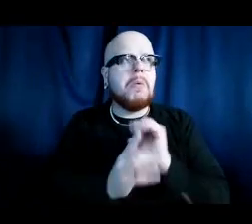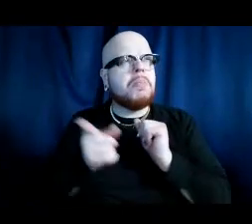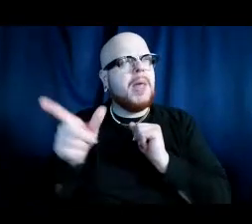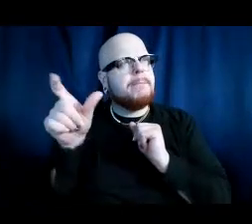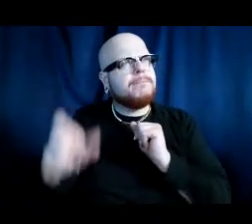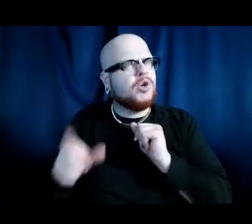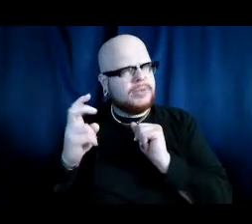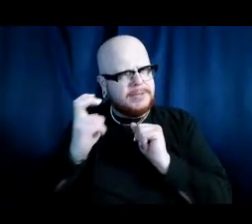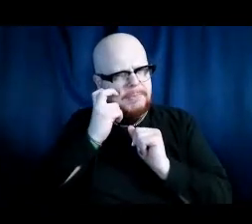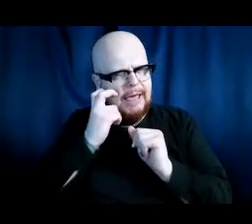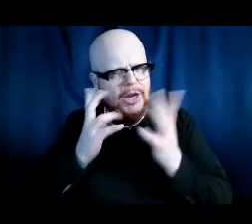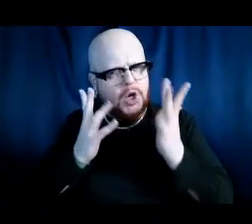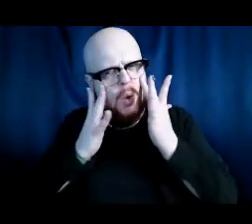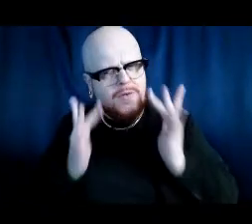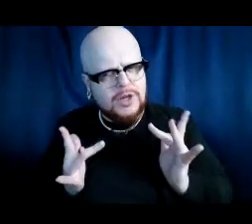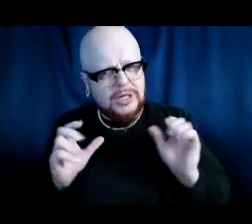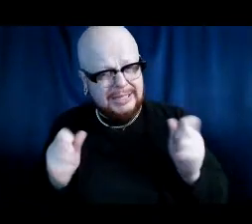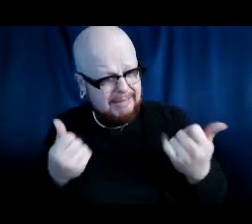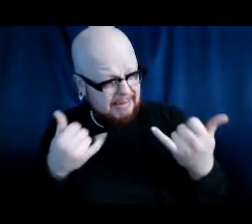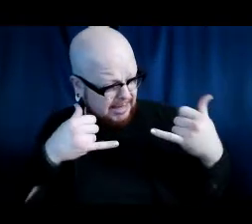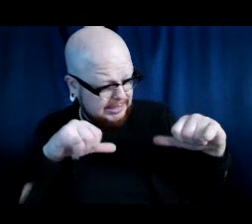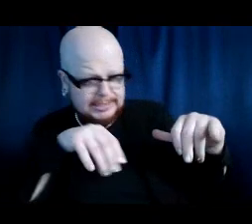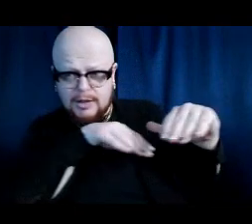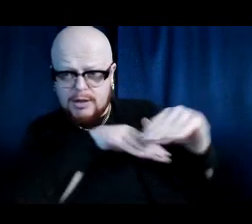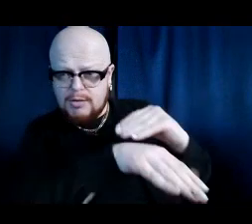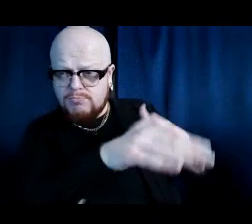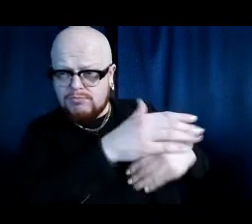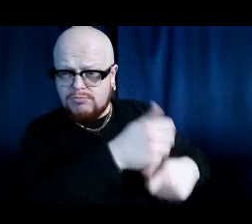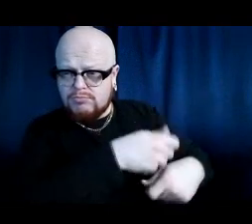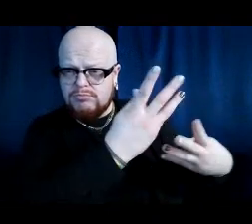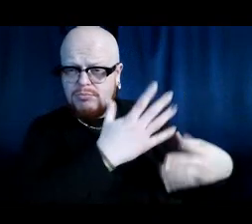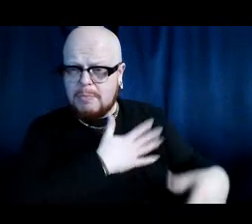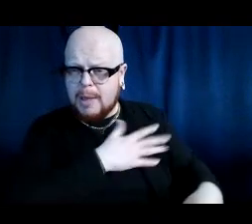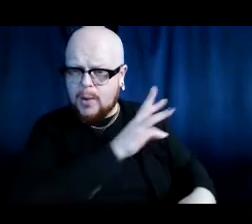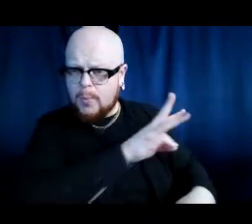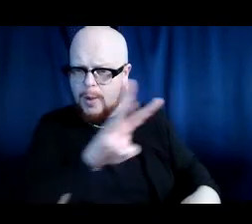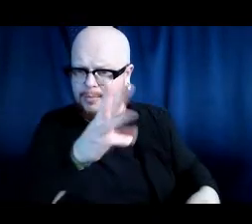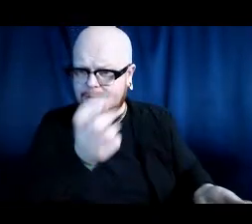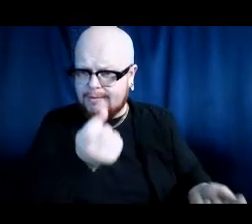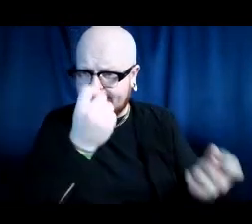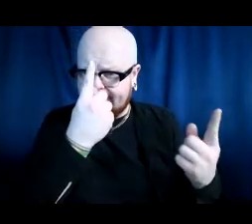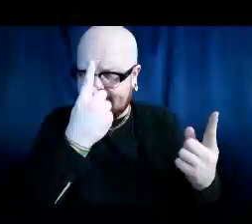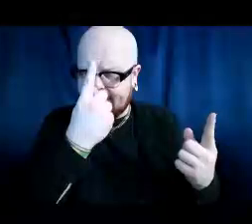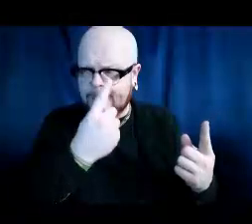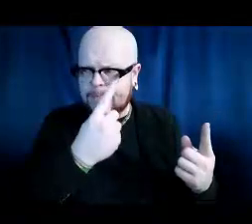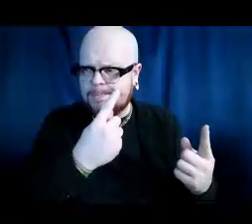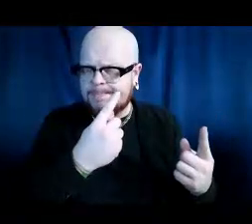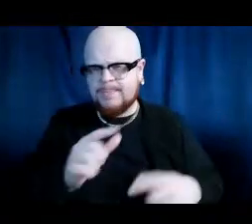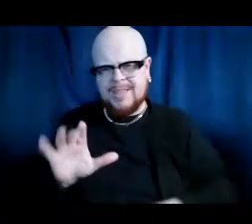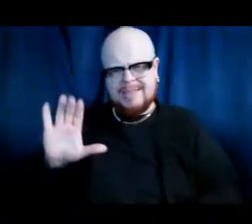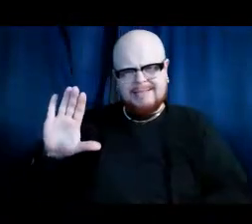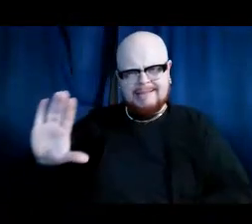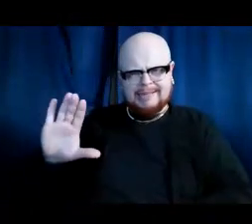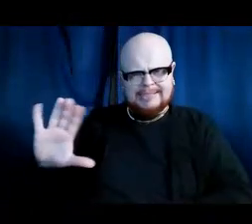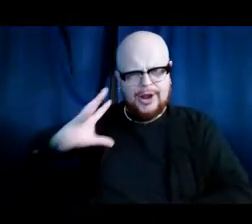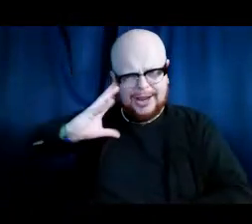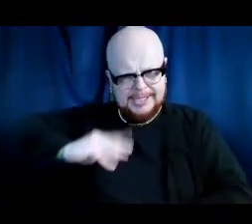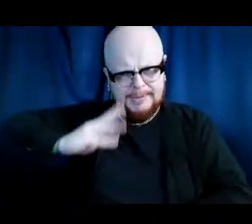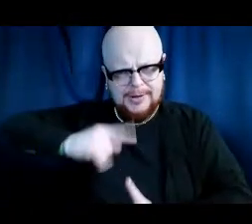they use your site? Is the user experience positive regardless of how the user obtains